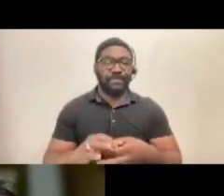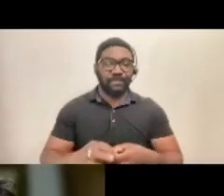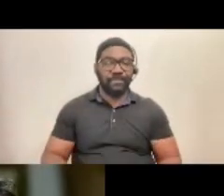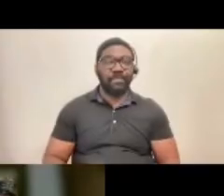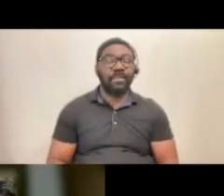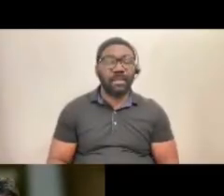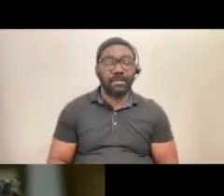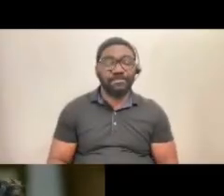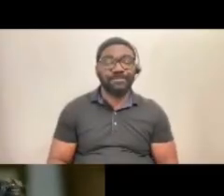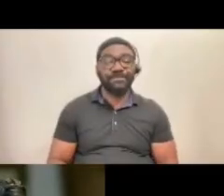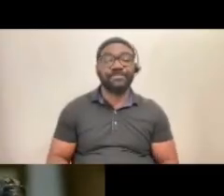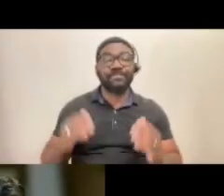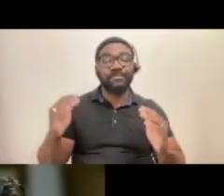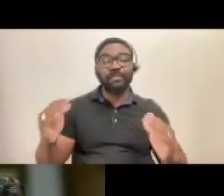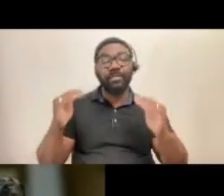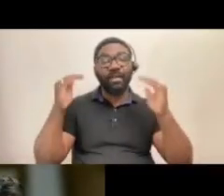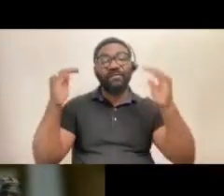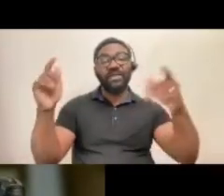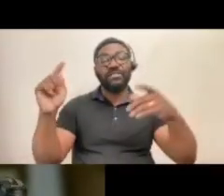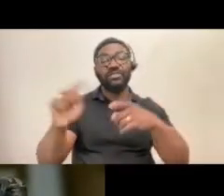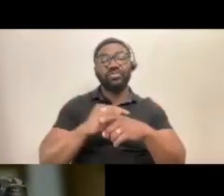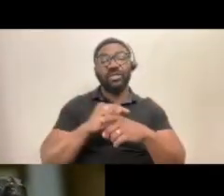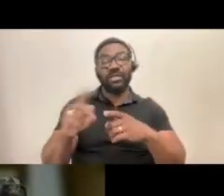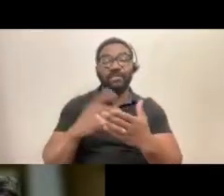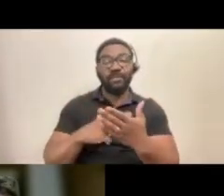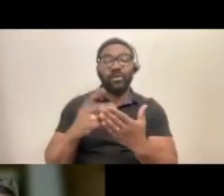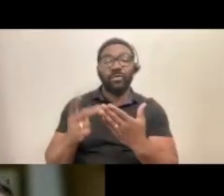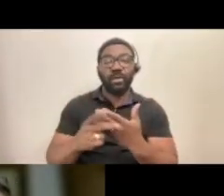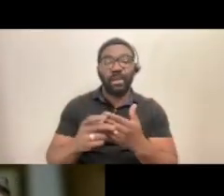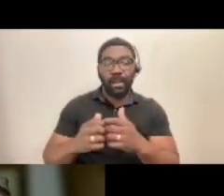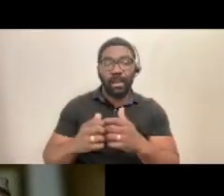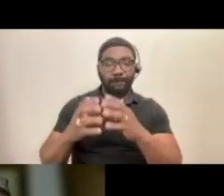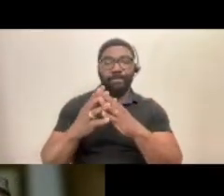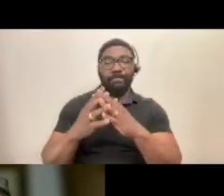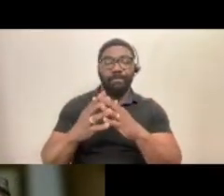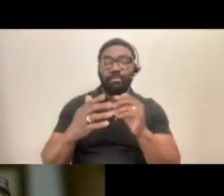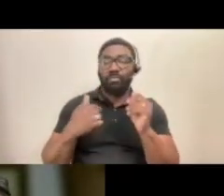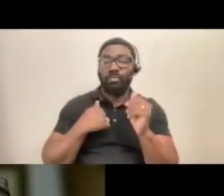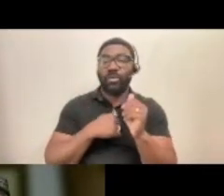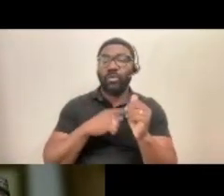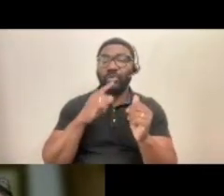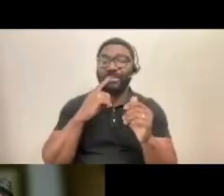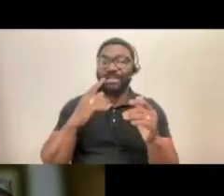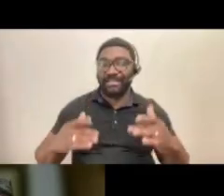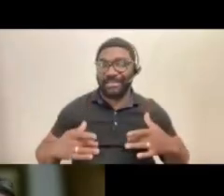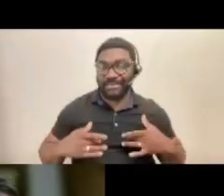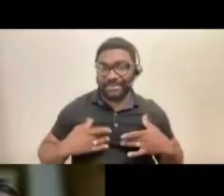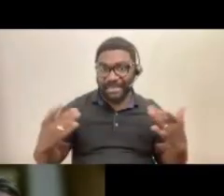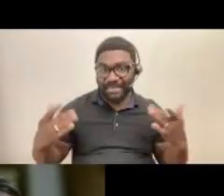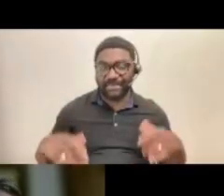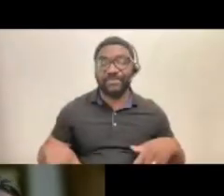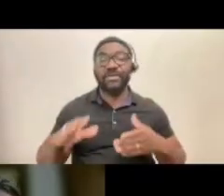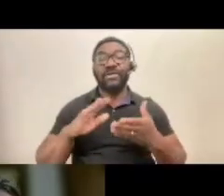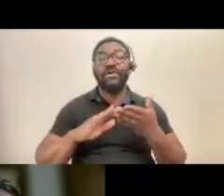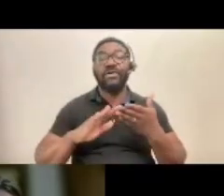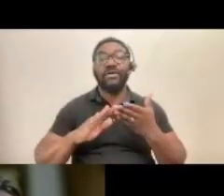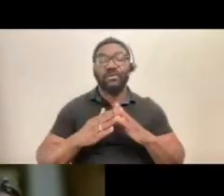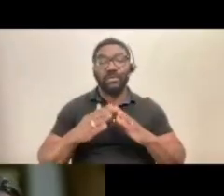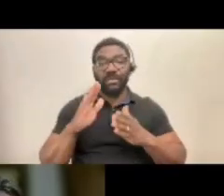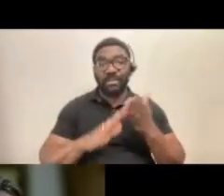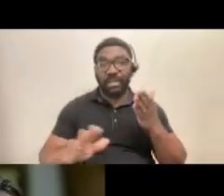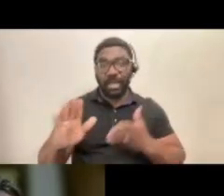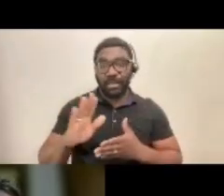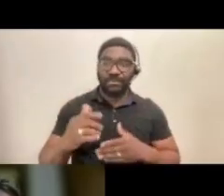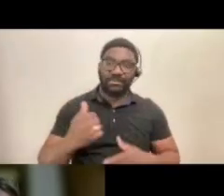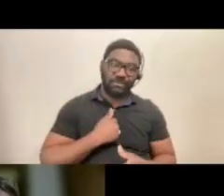So the advanced training program came to fruition. We were really excited. The community colleges, as well as ourselves,